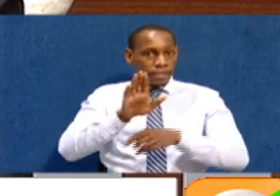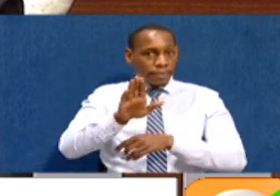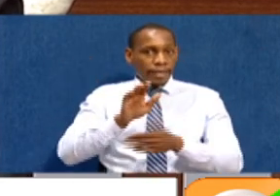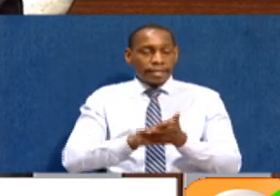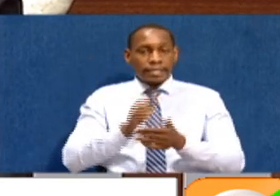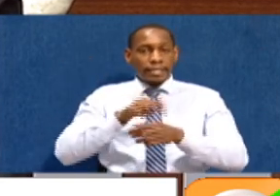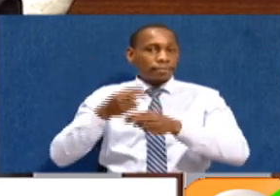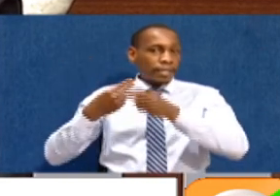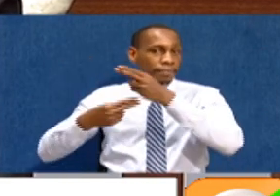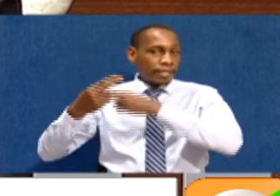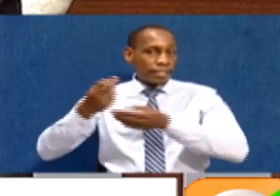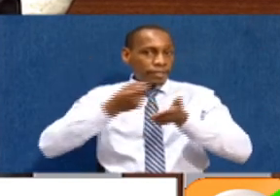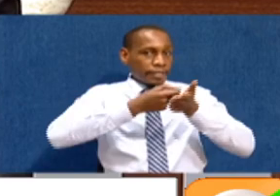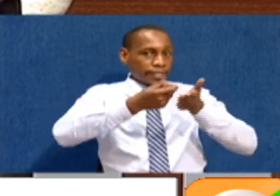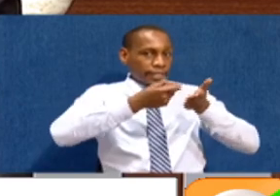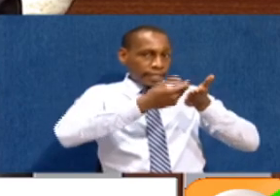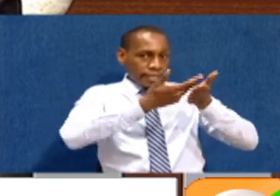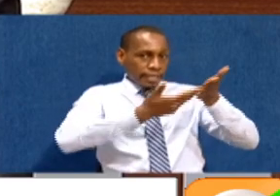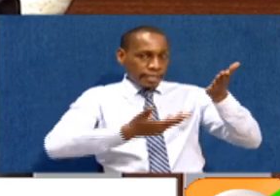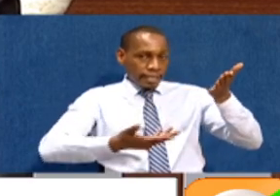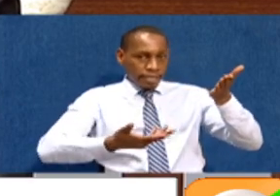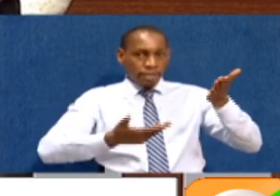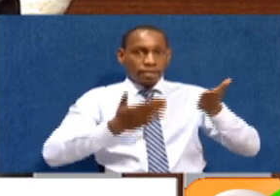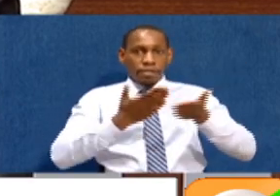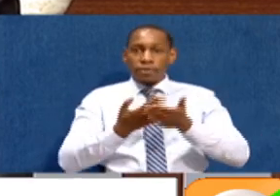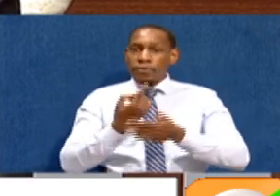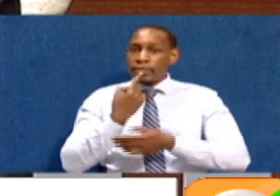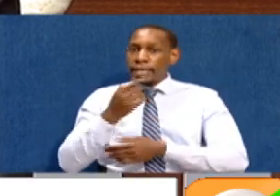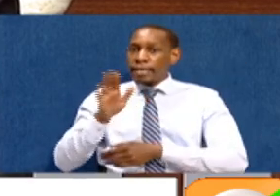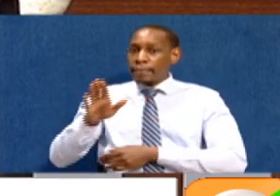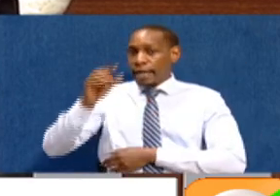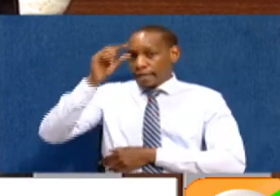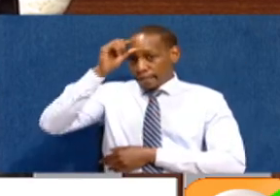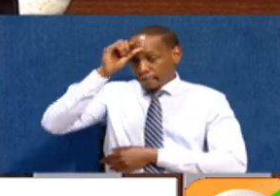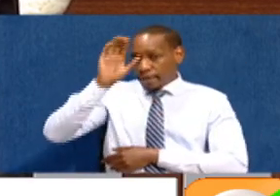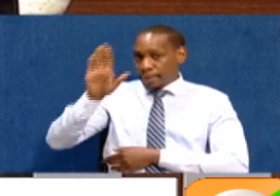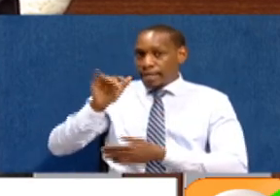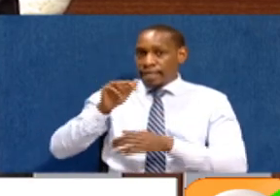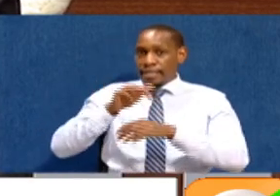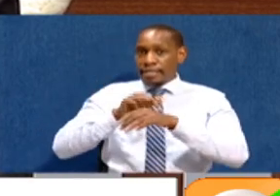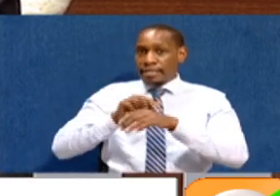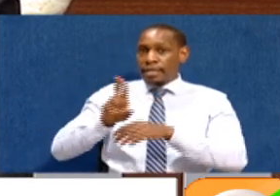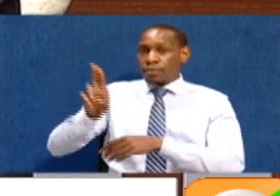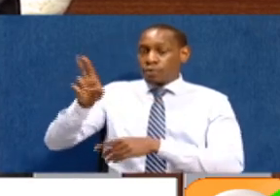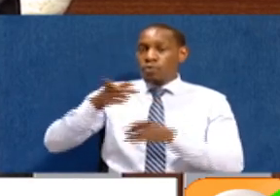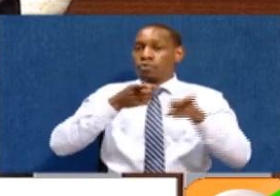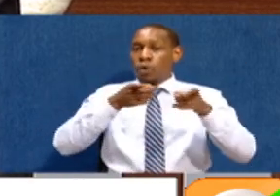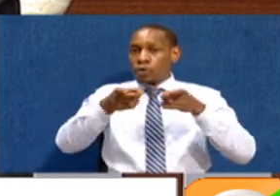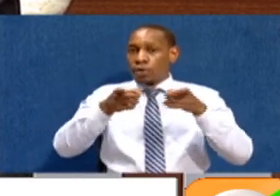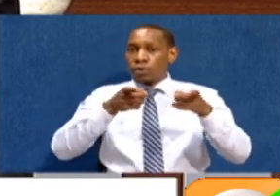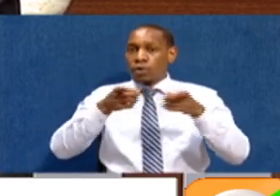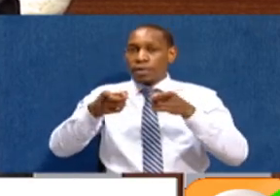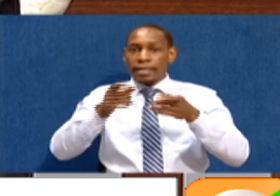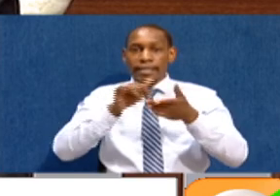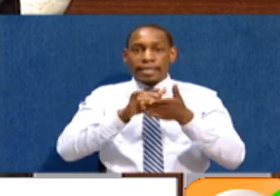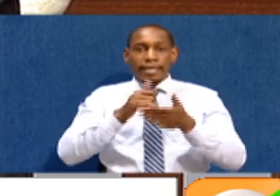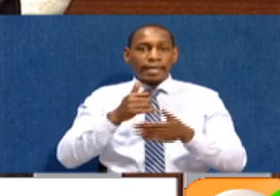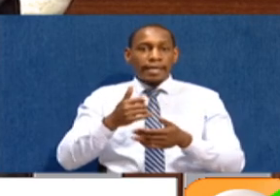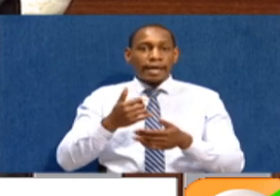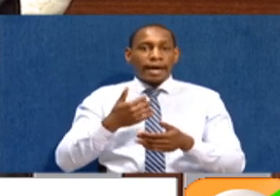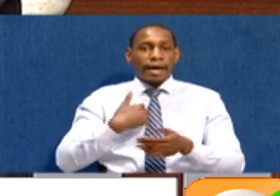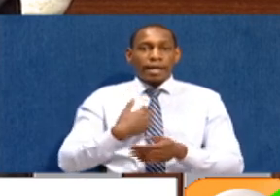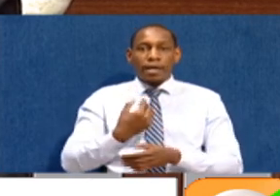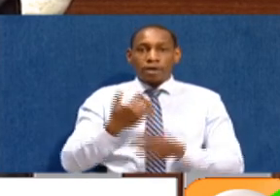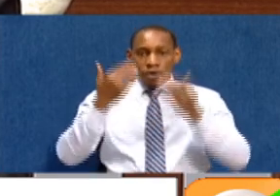When history is written, it will be said of your administration that during that administration, there were certain